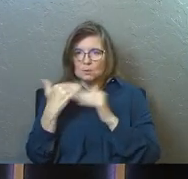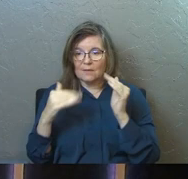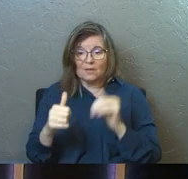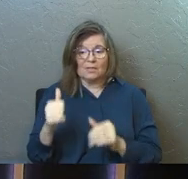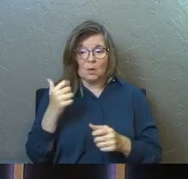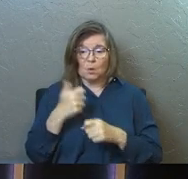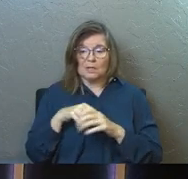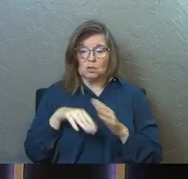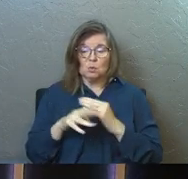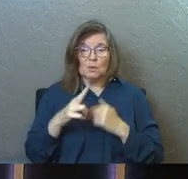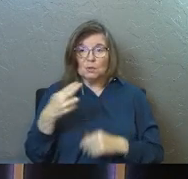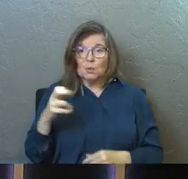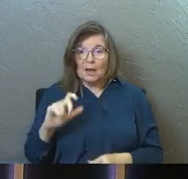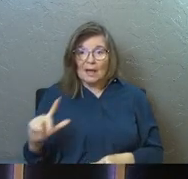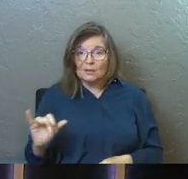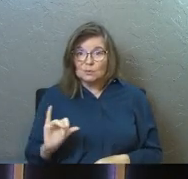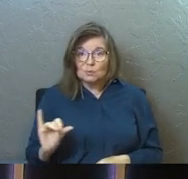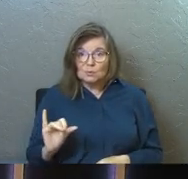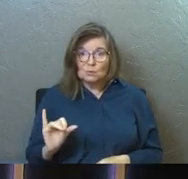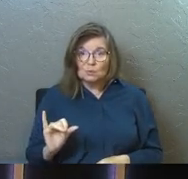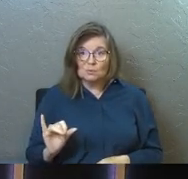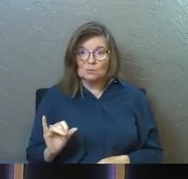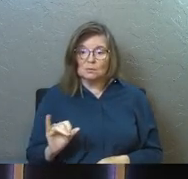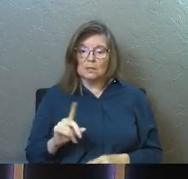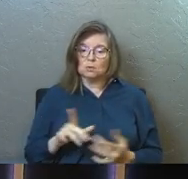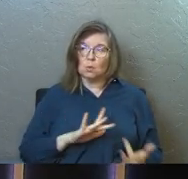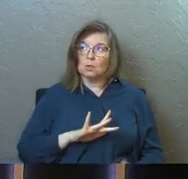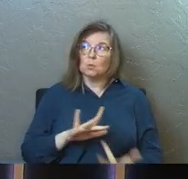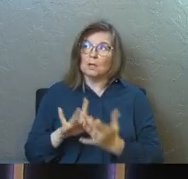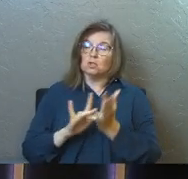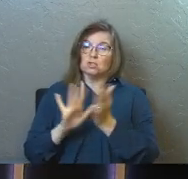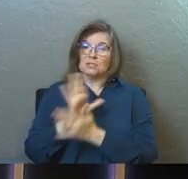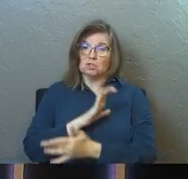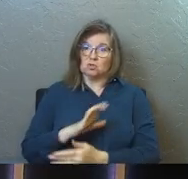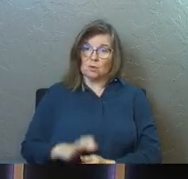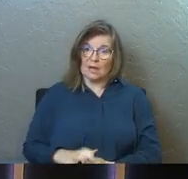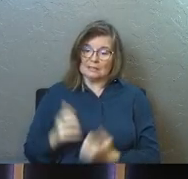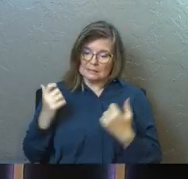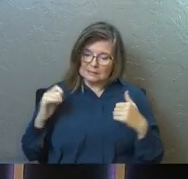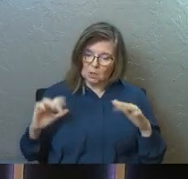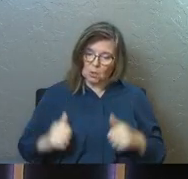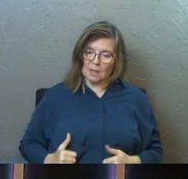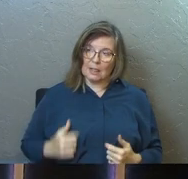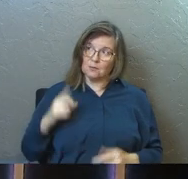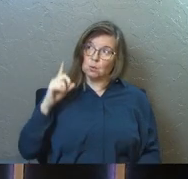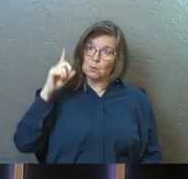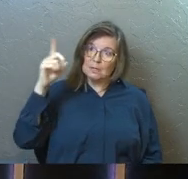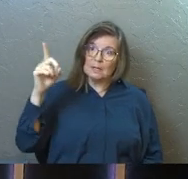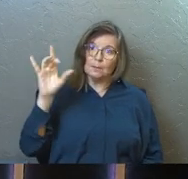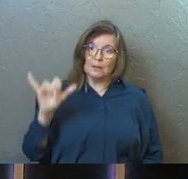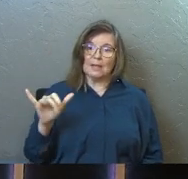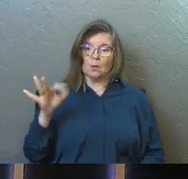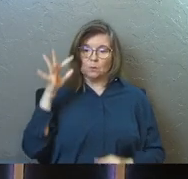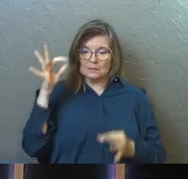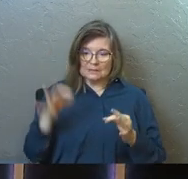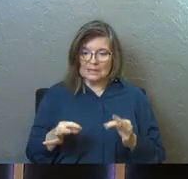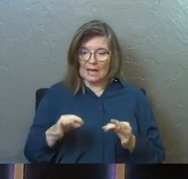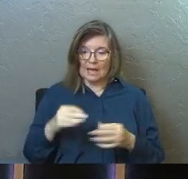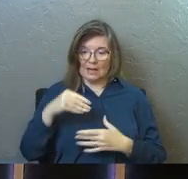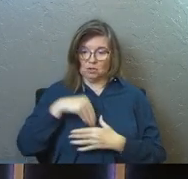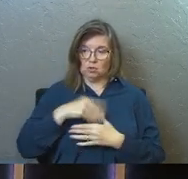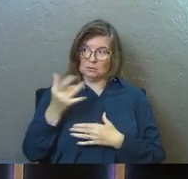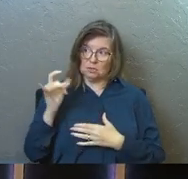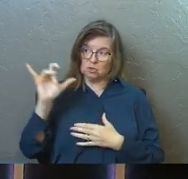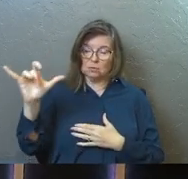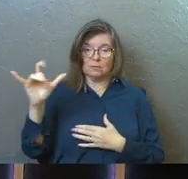heaven and they will not get you into hell. It is only reaching out to Jesus Christ and surrendering your life to him that will decide your